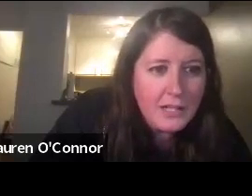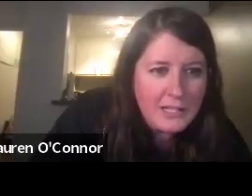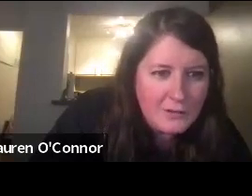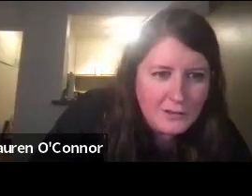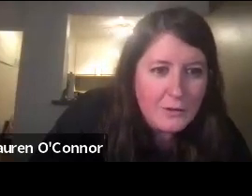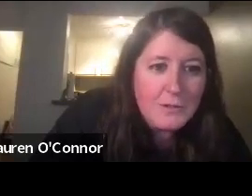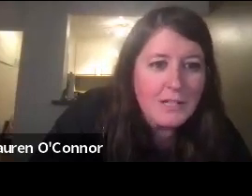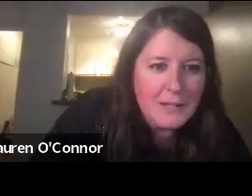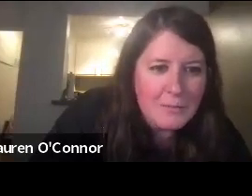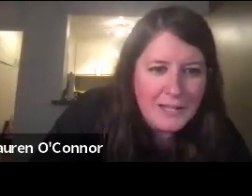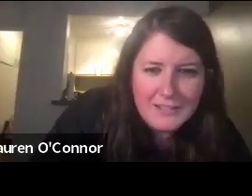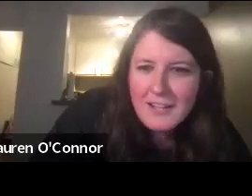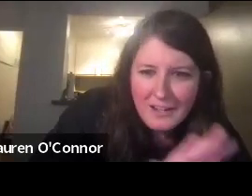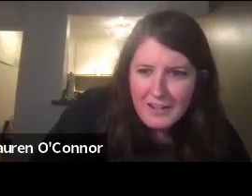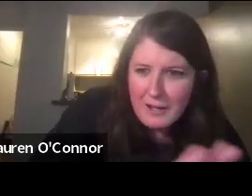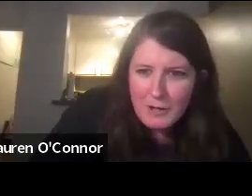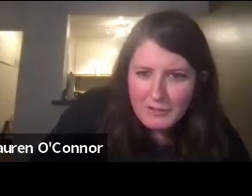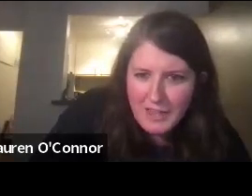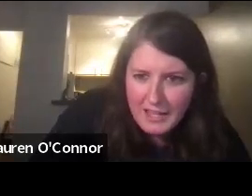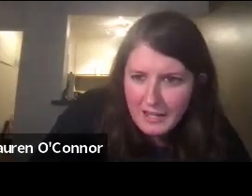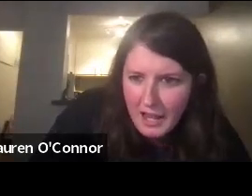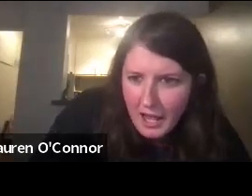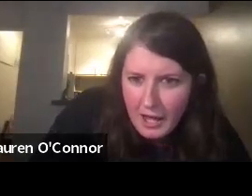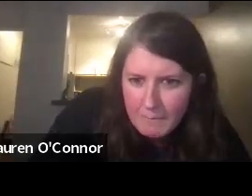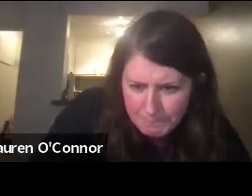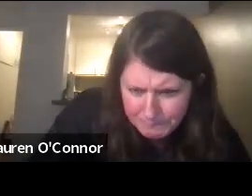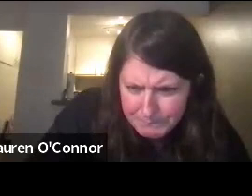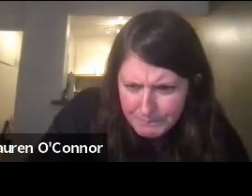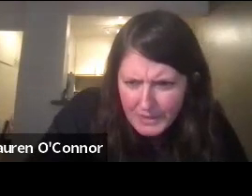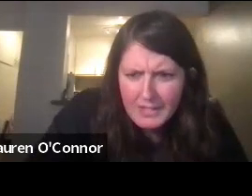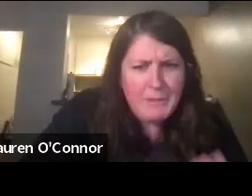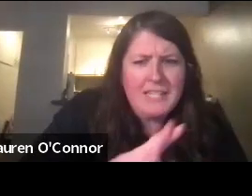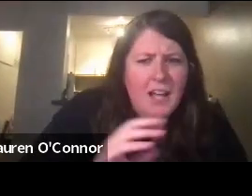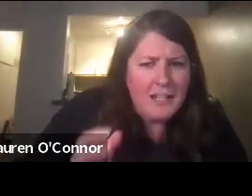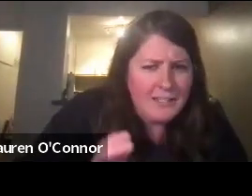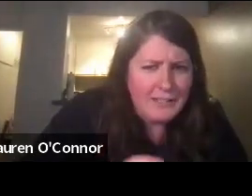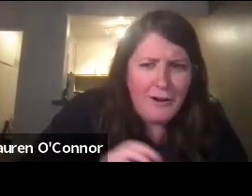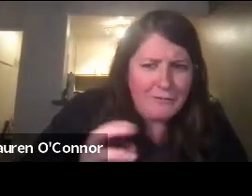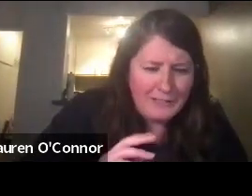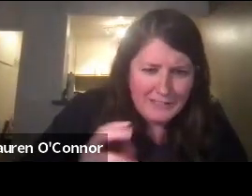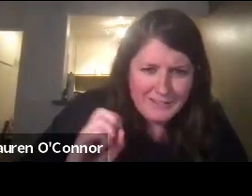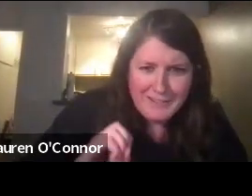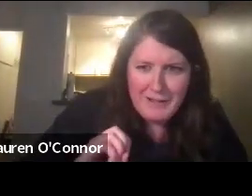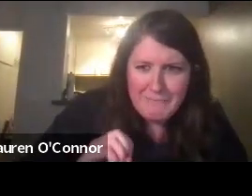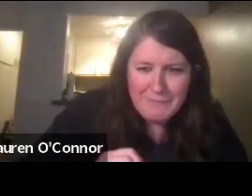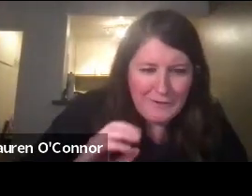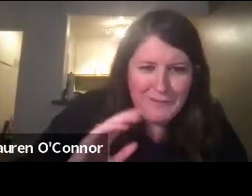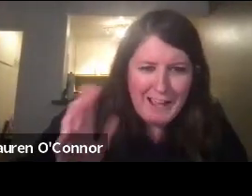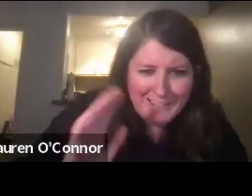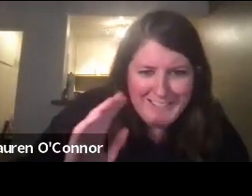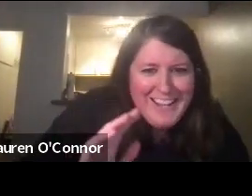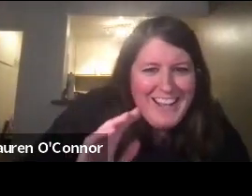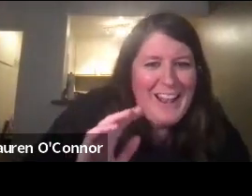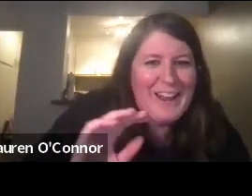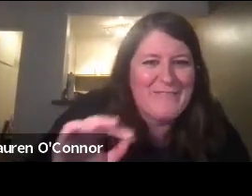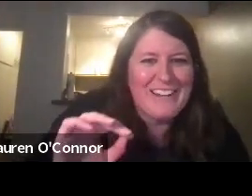yourselves lucky during the Third Punic campaign, all of that. I mean, he's constantly offering these